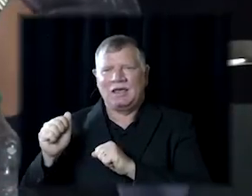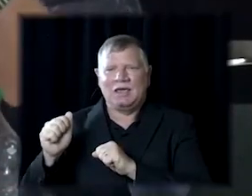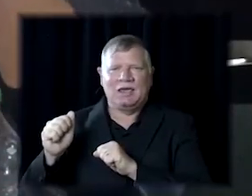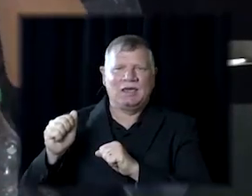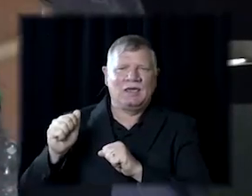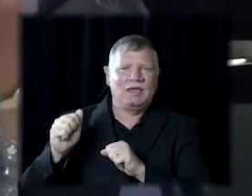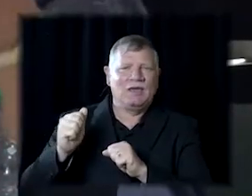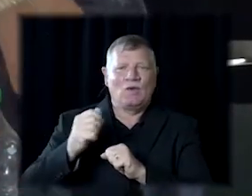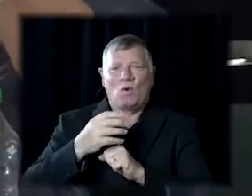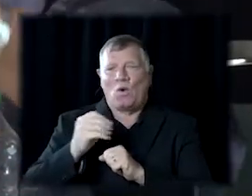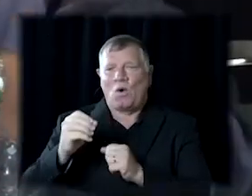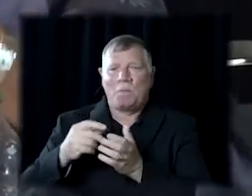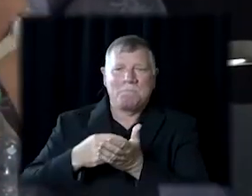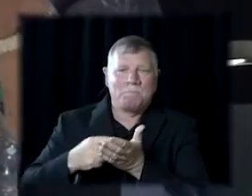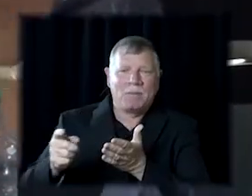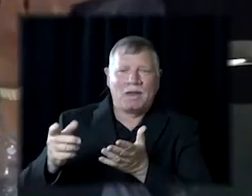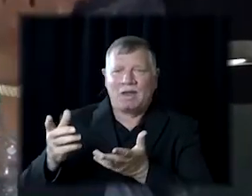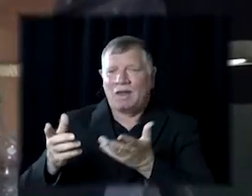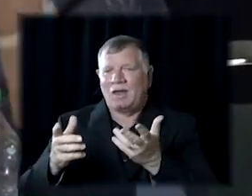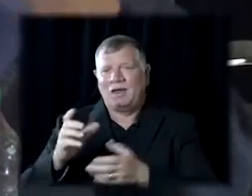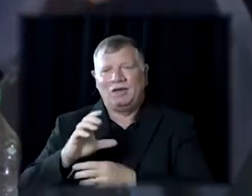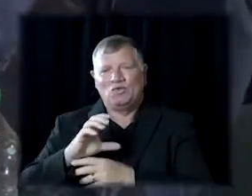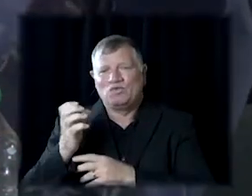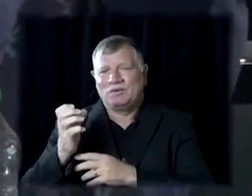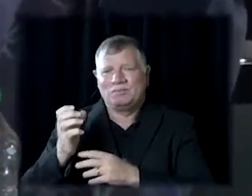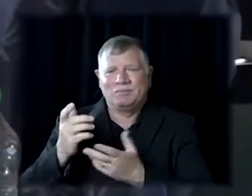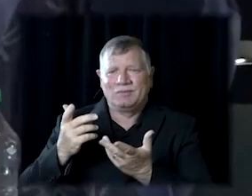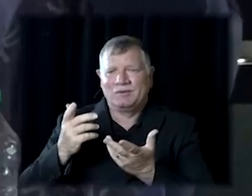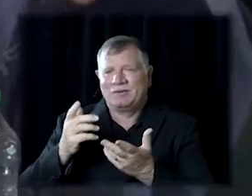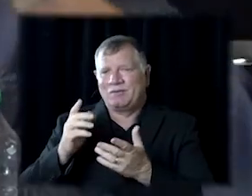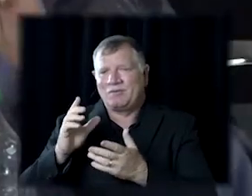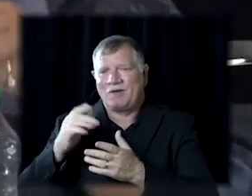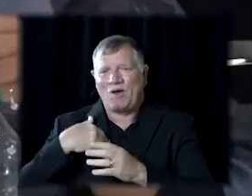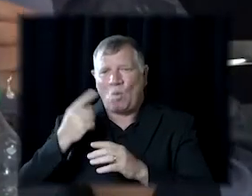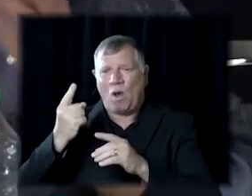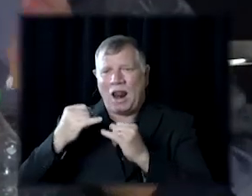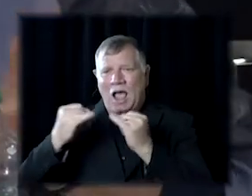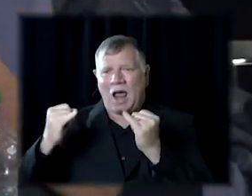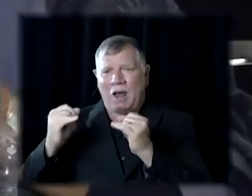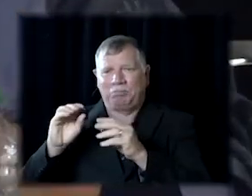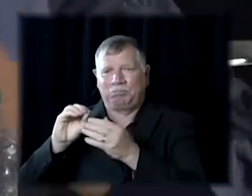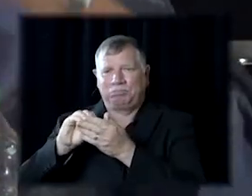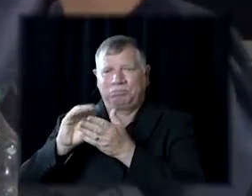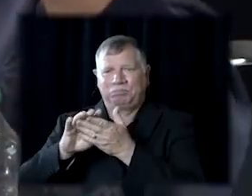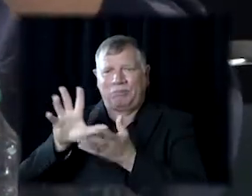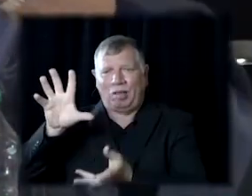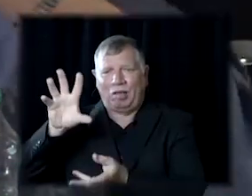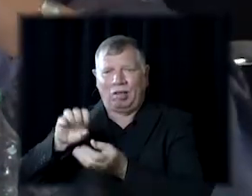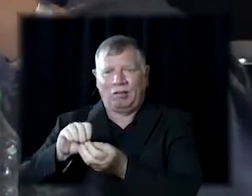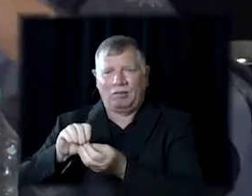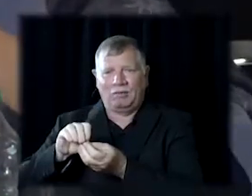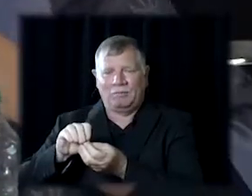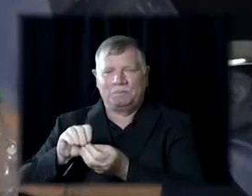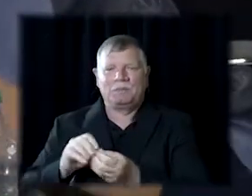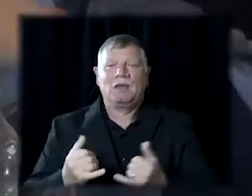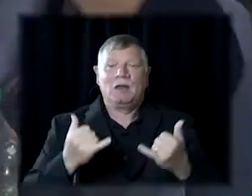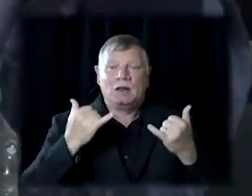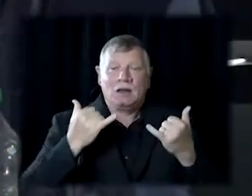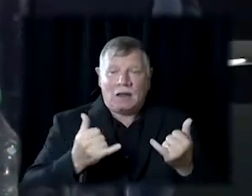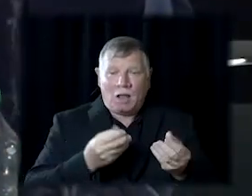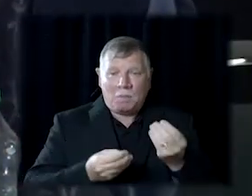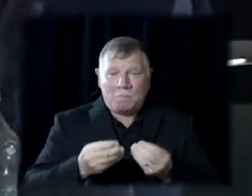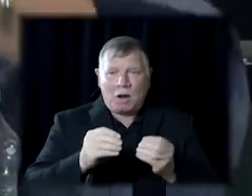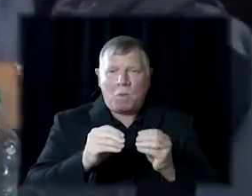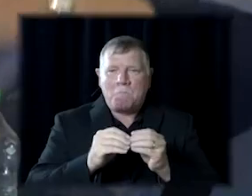those funds, whether it was salary or benefits or Christmas bonus, it was all in one line. The budget going forward is much more detailed, and it